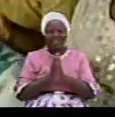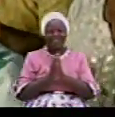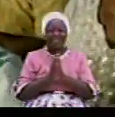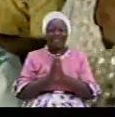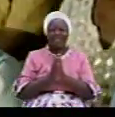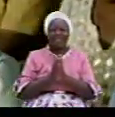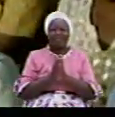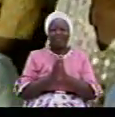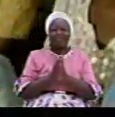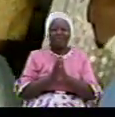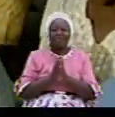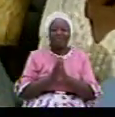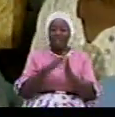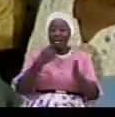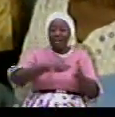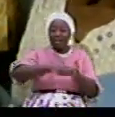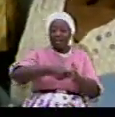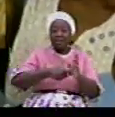The key